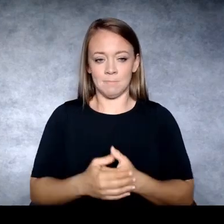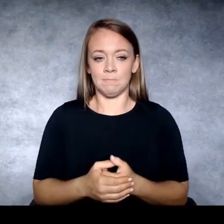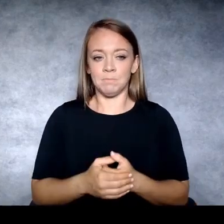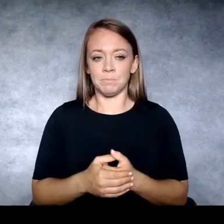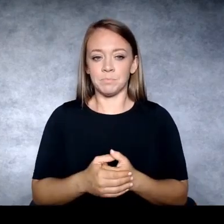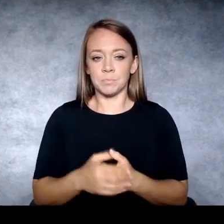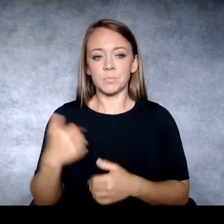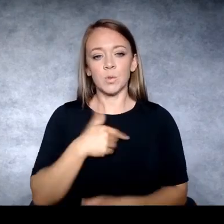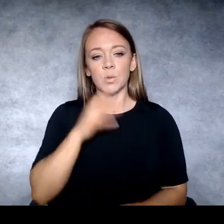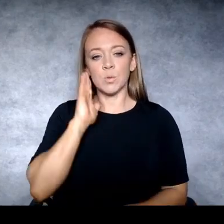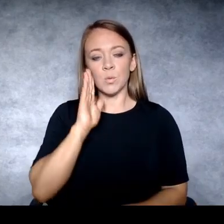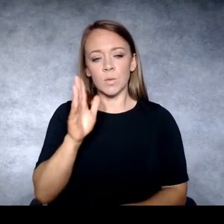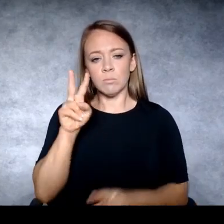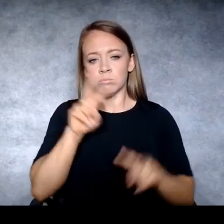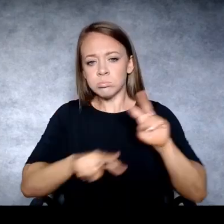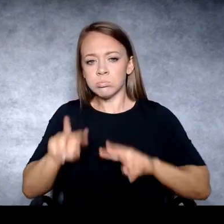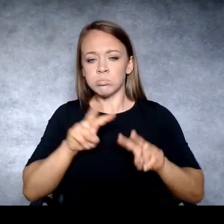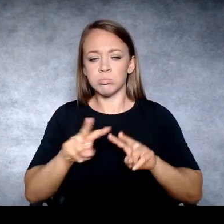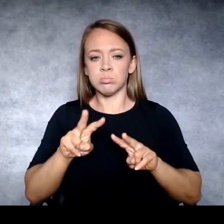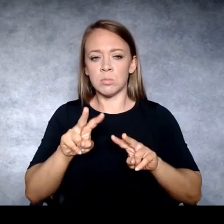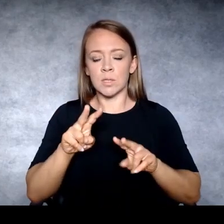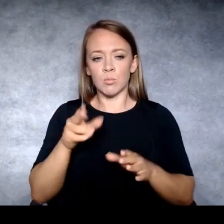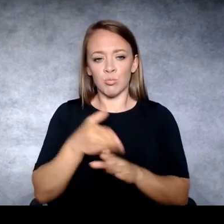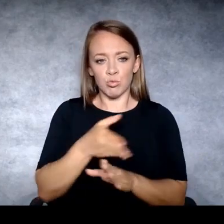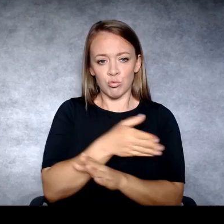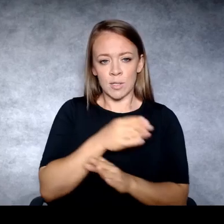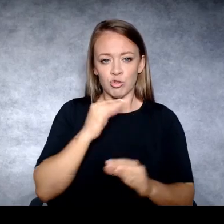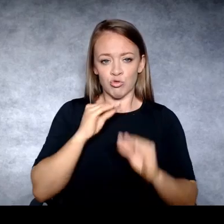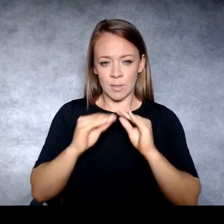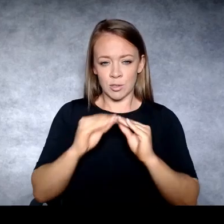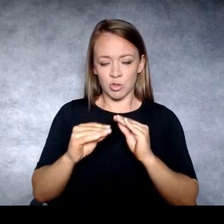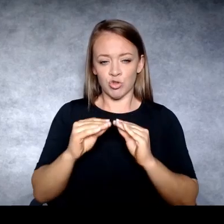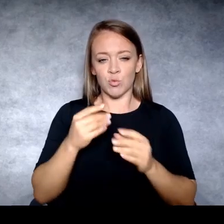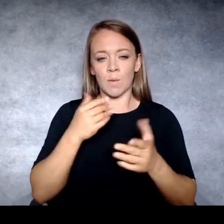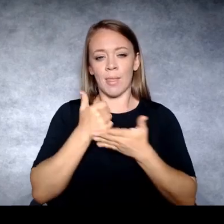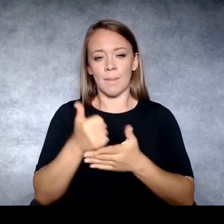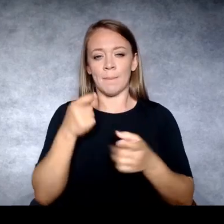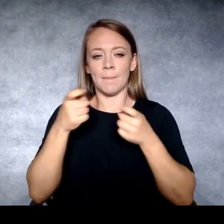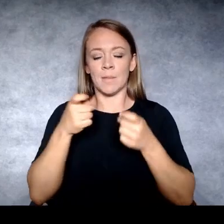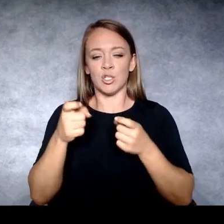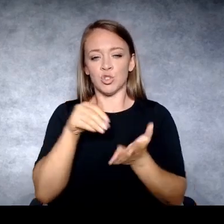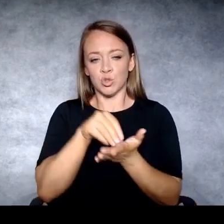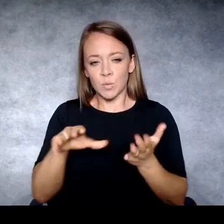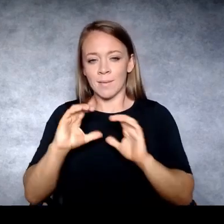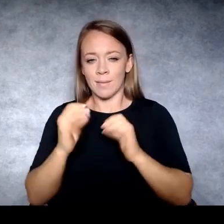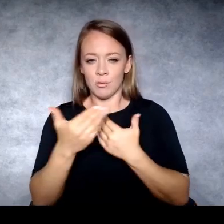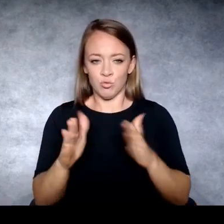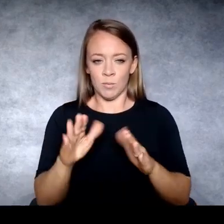of pre-correction to help manage student and classroom behavior.